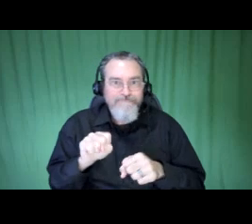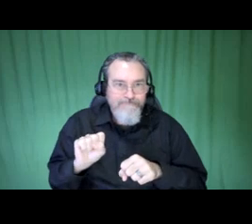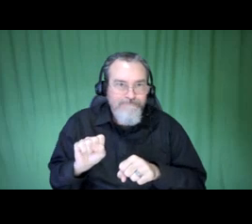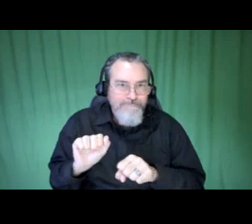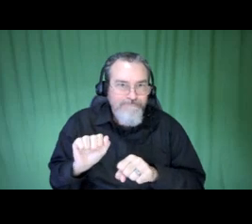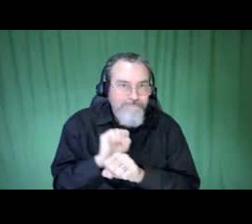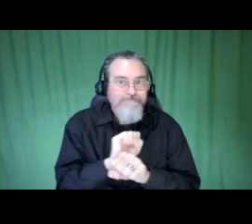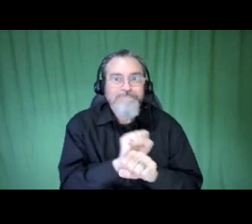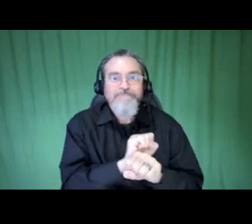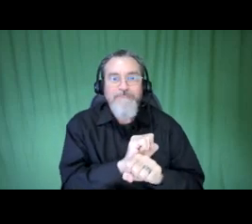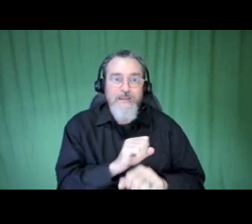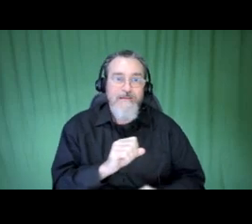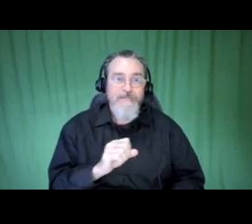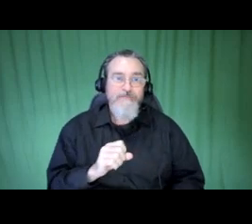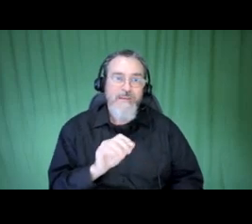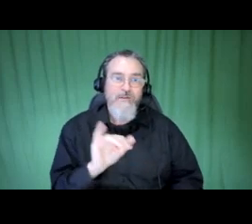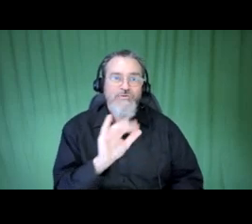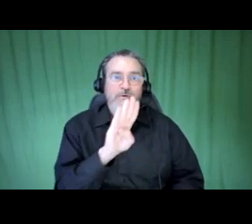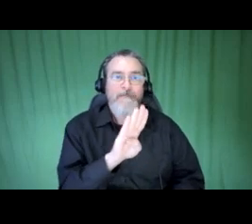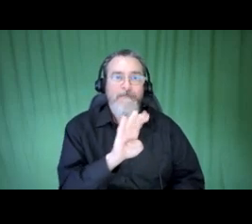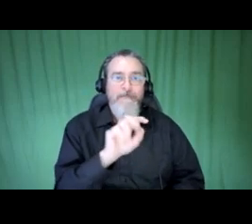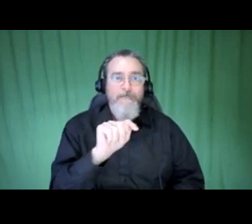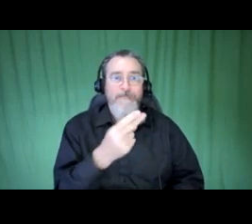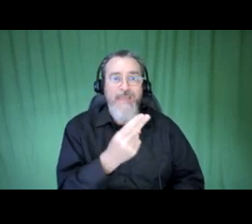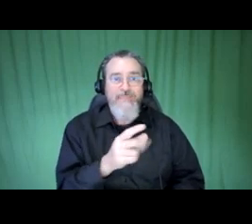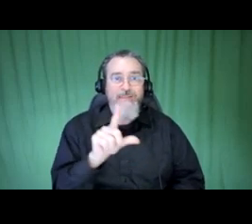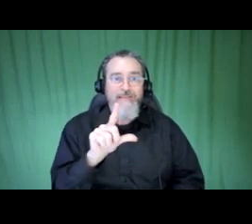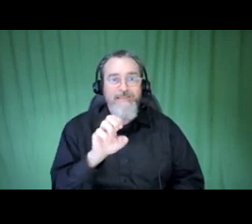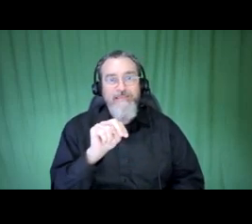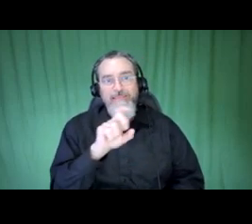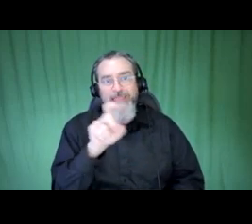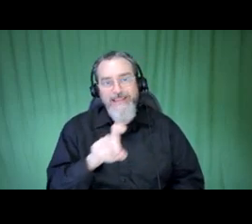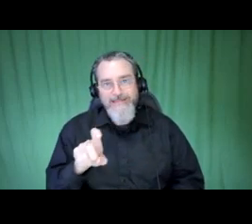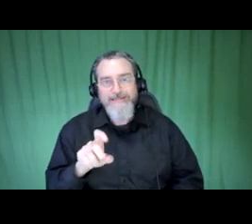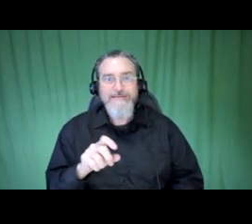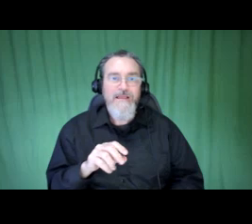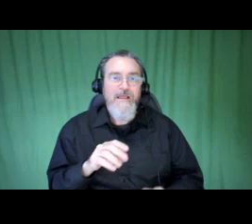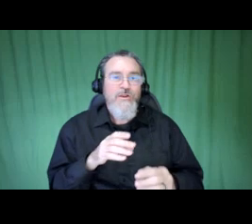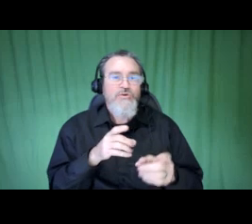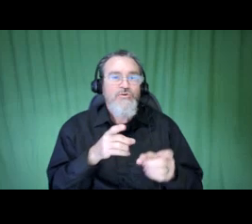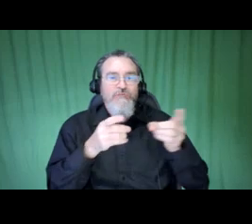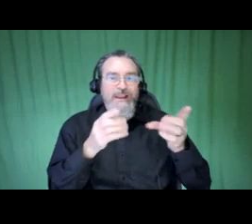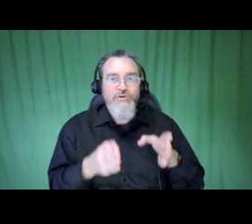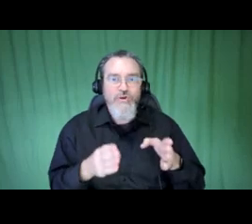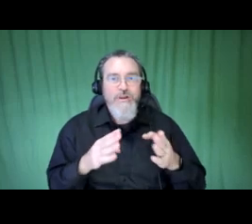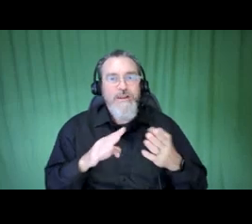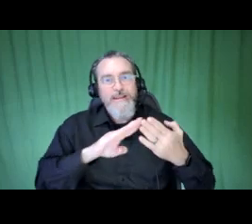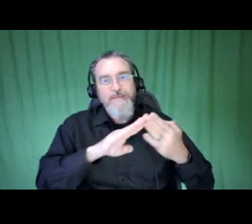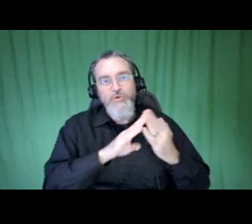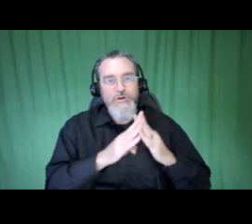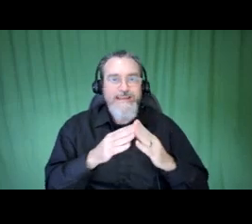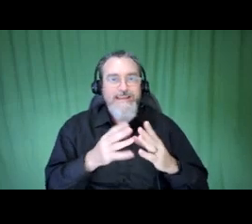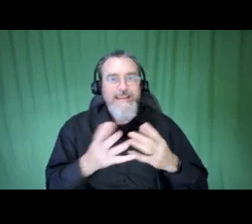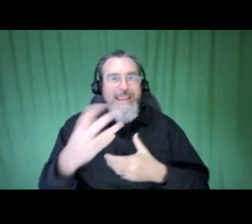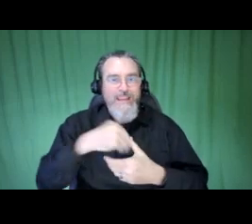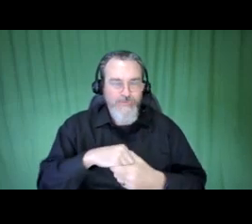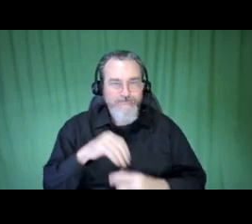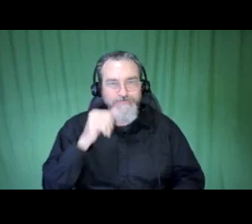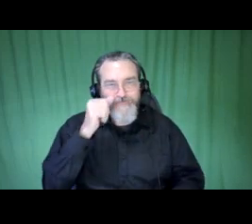Lenz, who serves as our Director for Diversity and Community Engagement up at Sea Grant. And then we have a bunch of folks who have worked